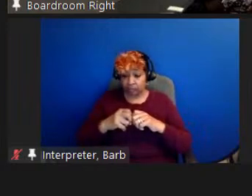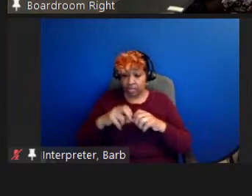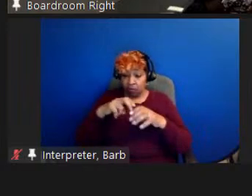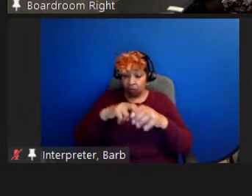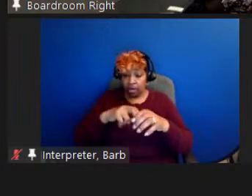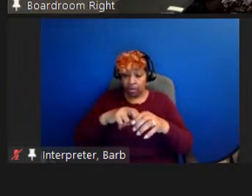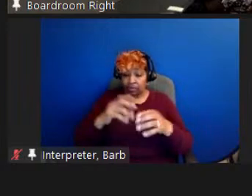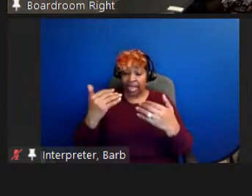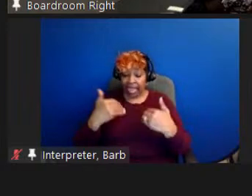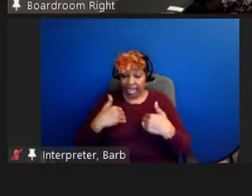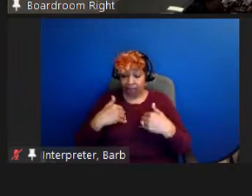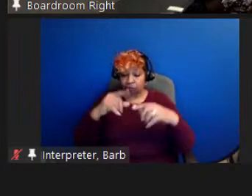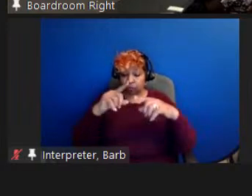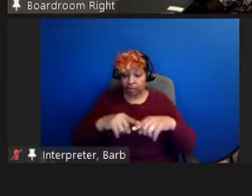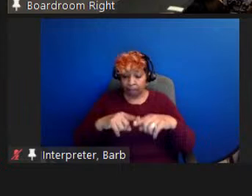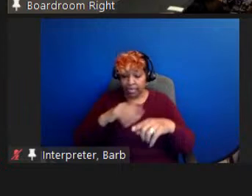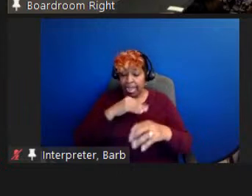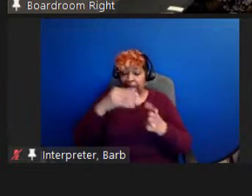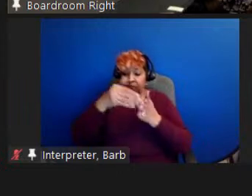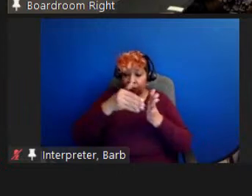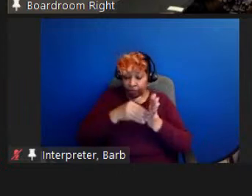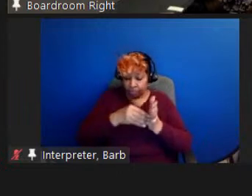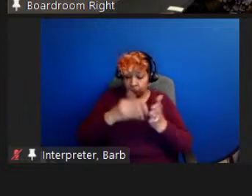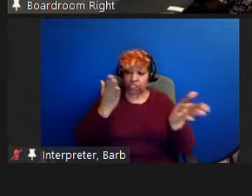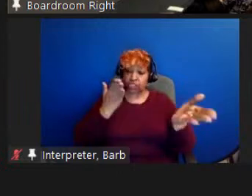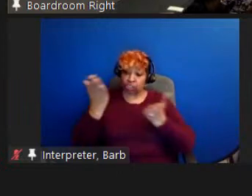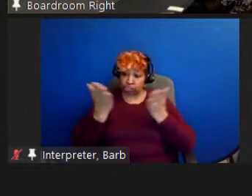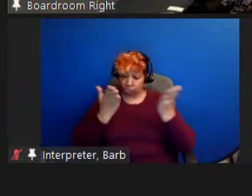has is reliability and frequency of service.